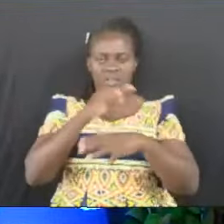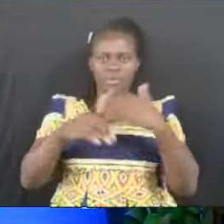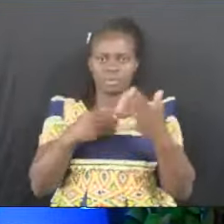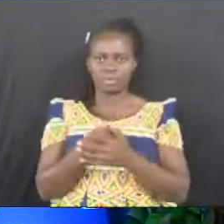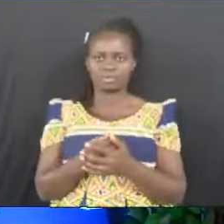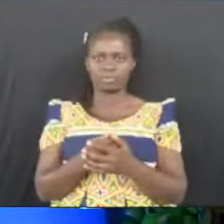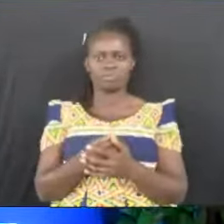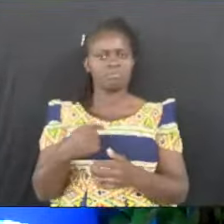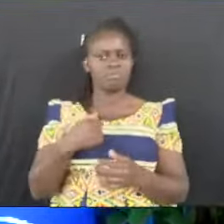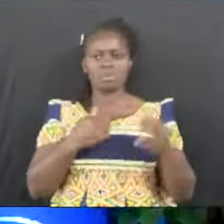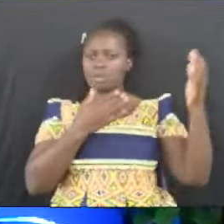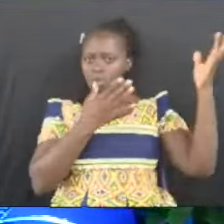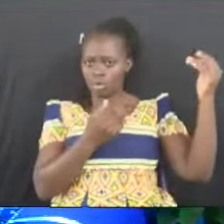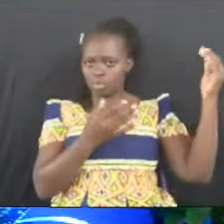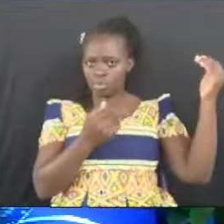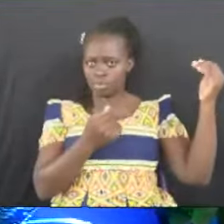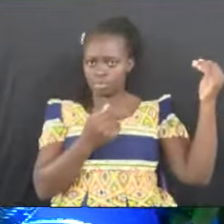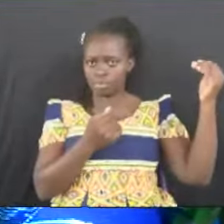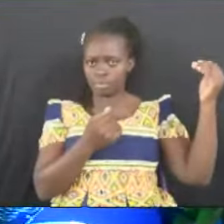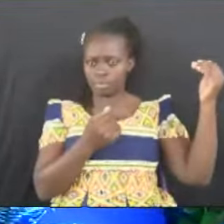hope you will